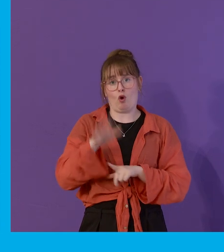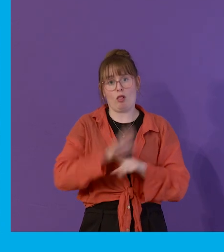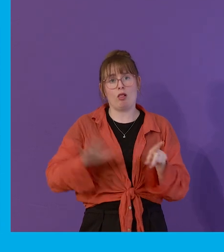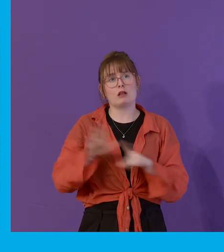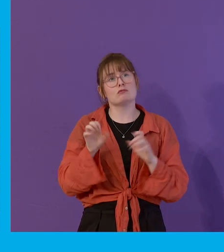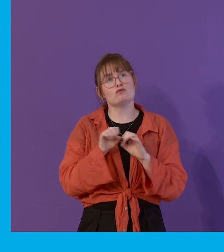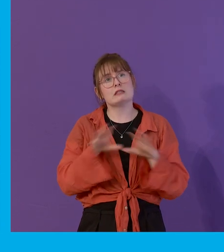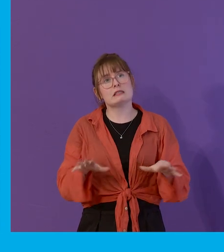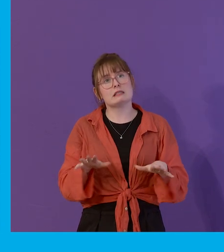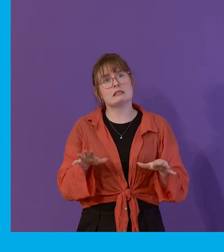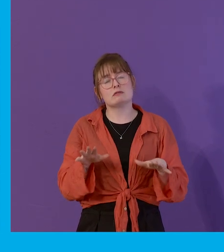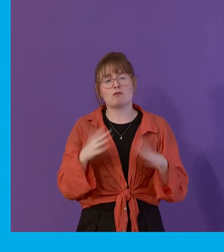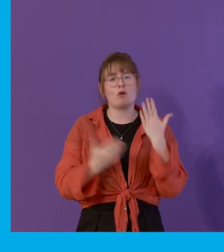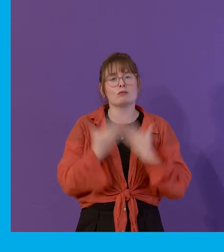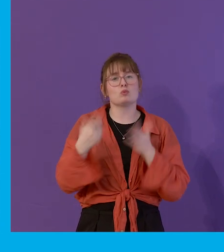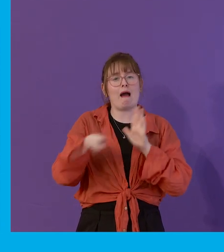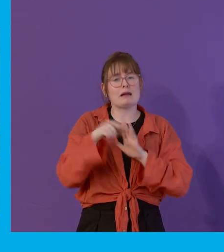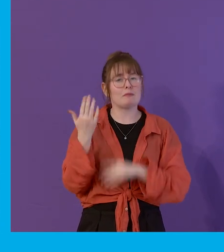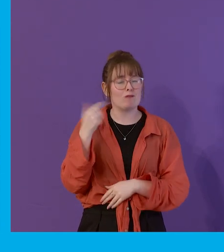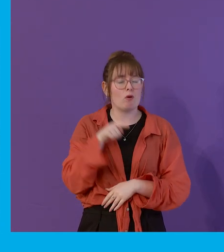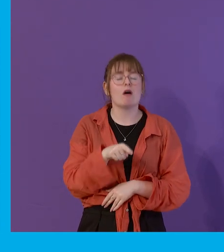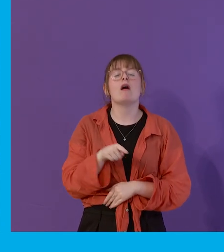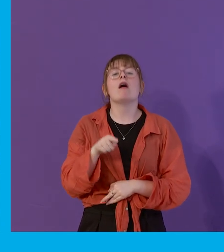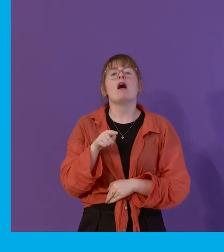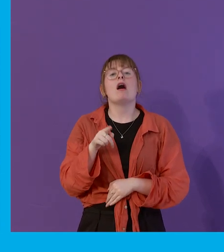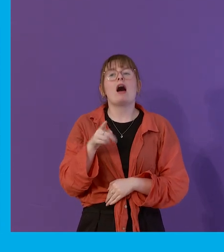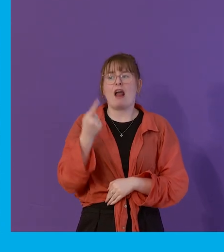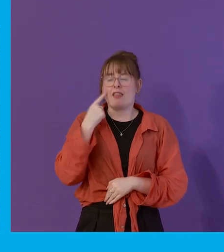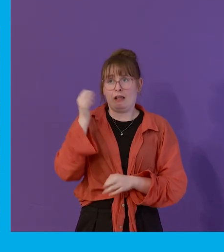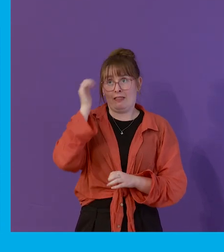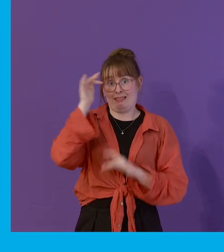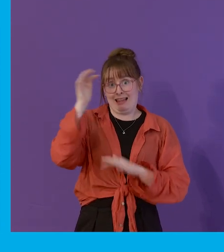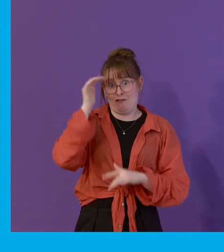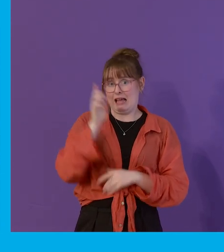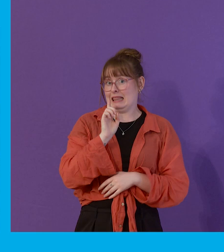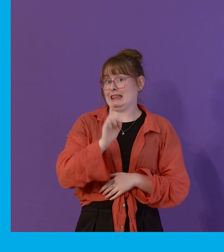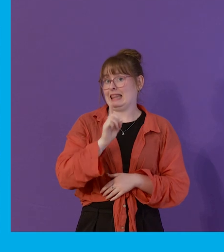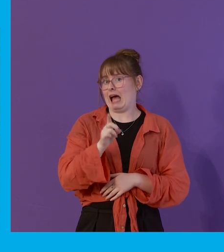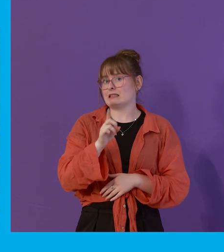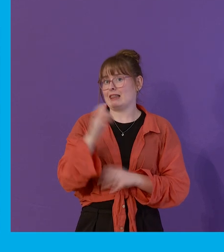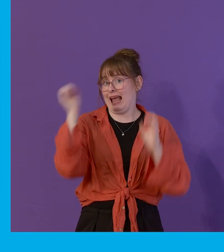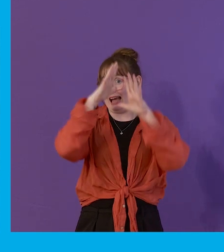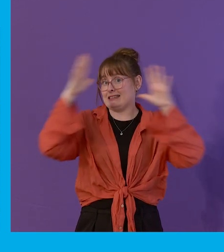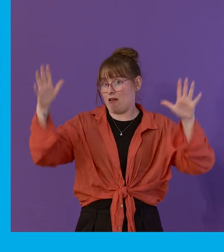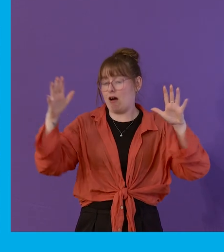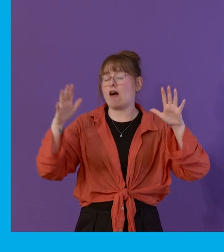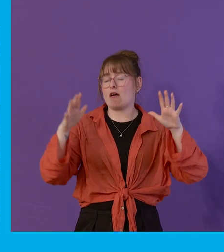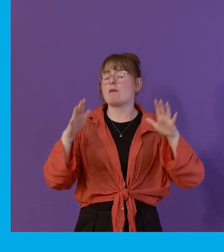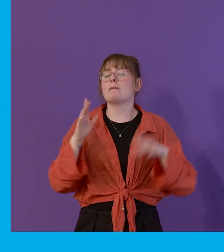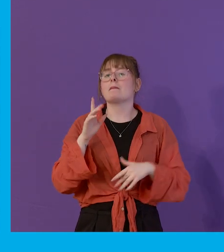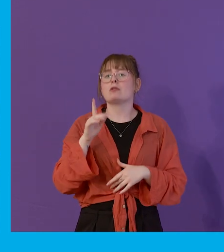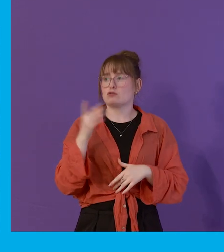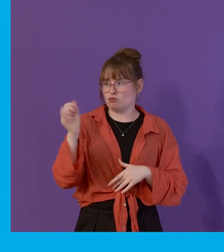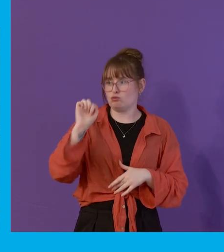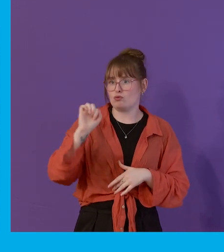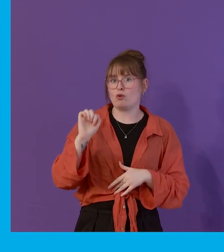out of the Community Empowerment Act. And I would imagine that in theory, that was maybe the idea. Some of the thinking is that you're